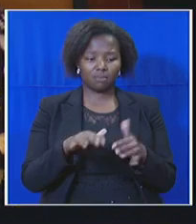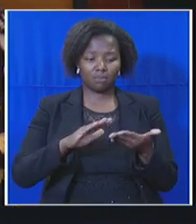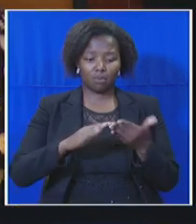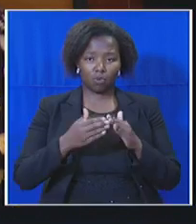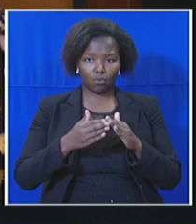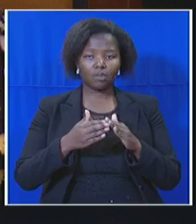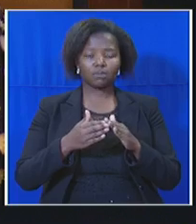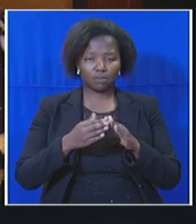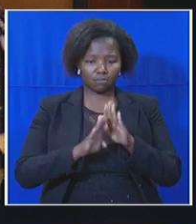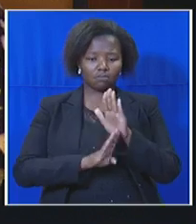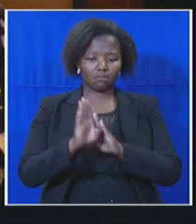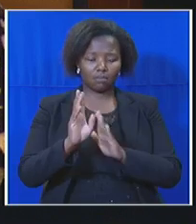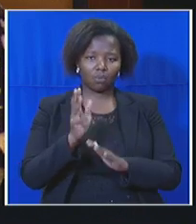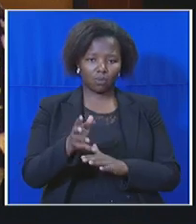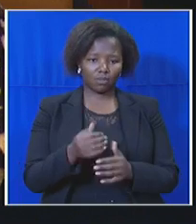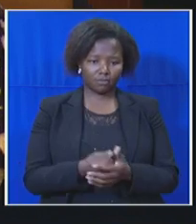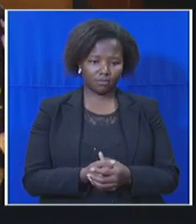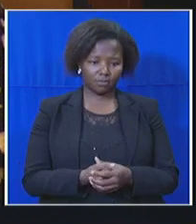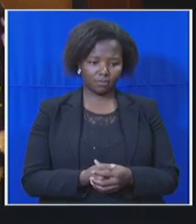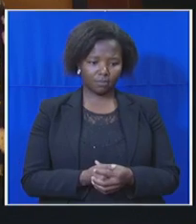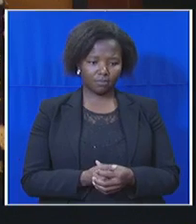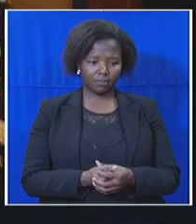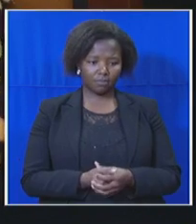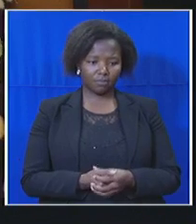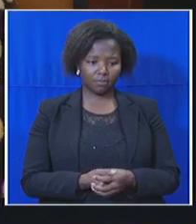benefit from work of EFF. Thank you.